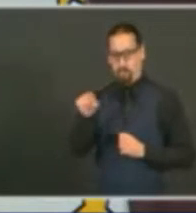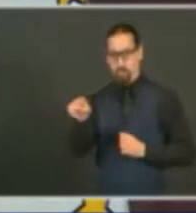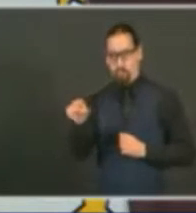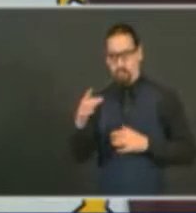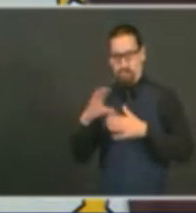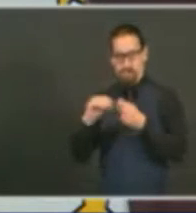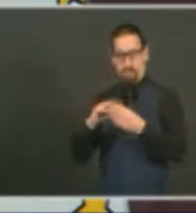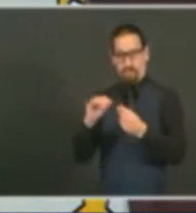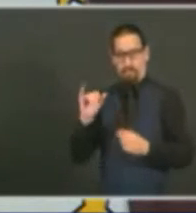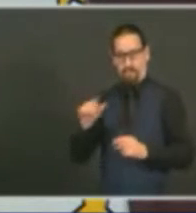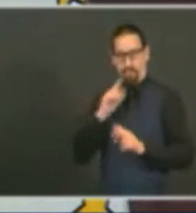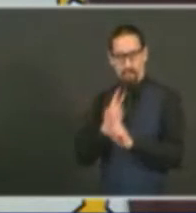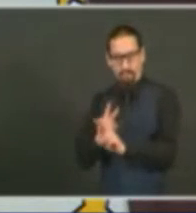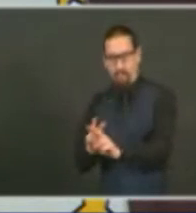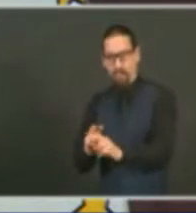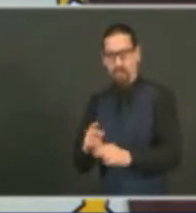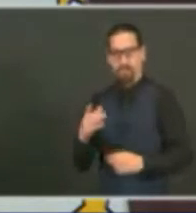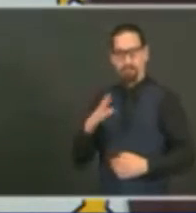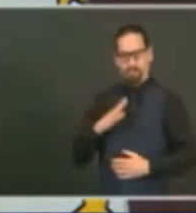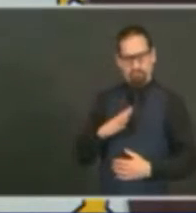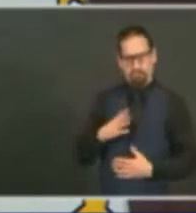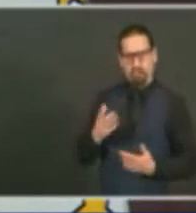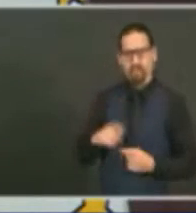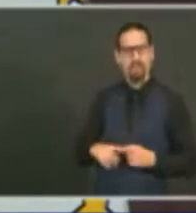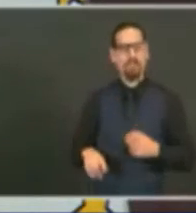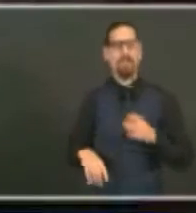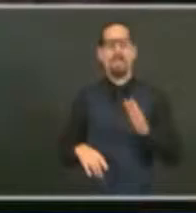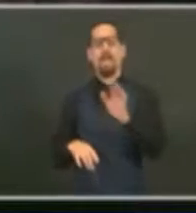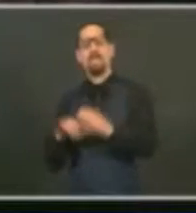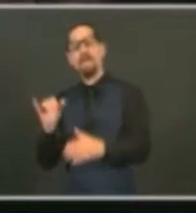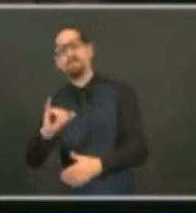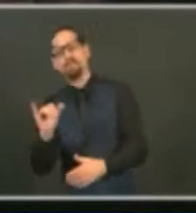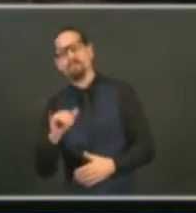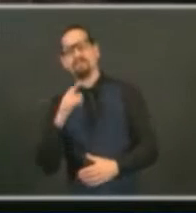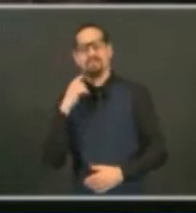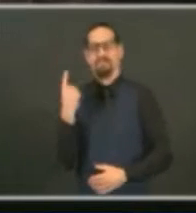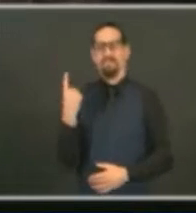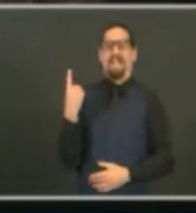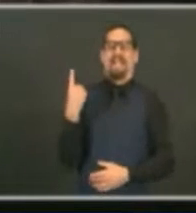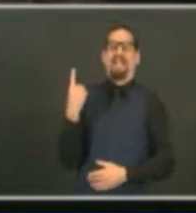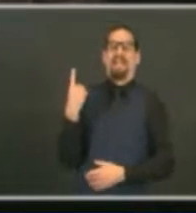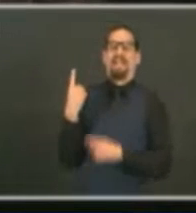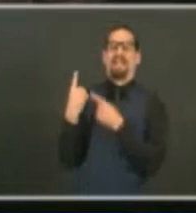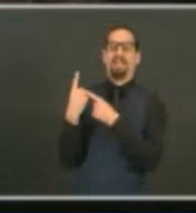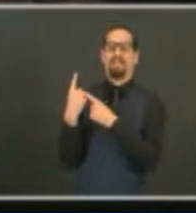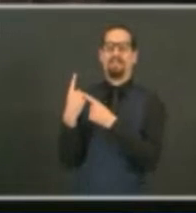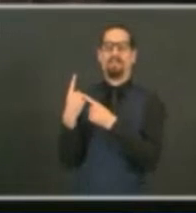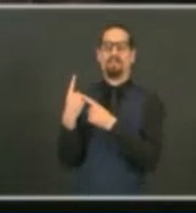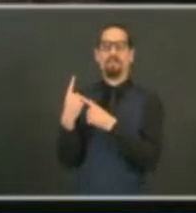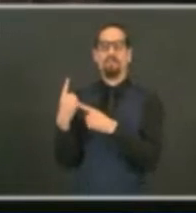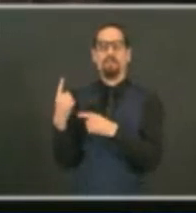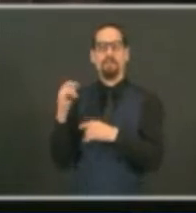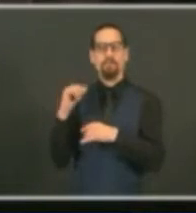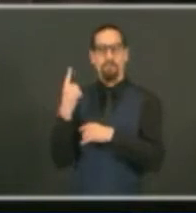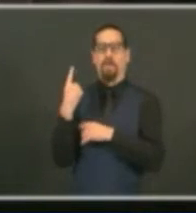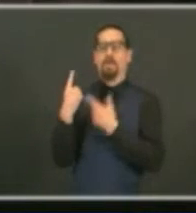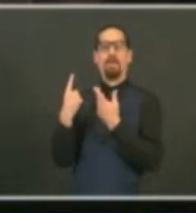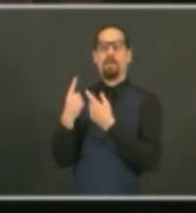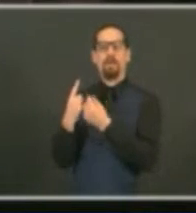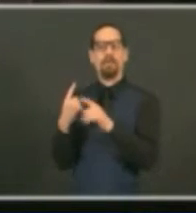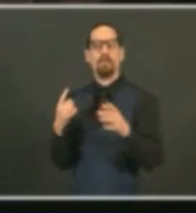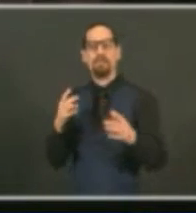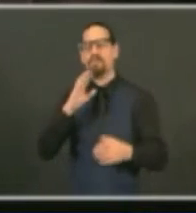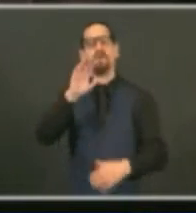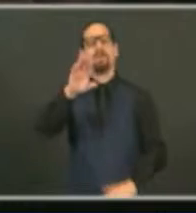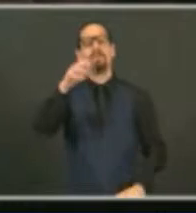But it's also endemic of other people. It's one person, but this is going on. So this is 2 weeks. There's only a very limited, thank God,